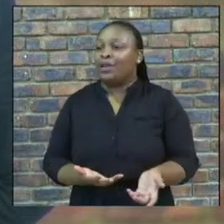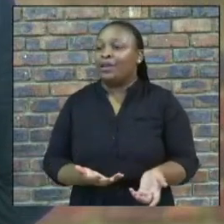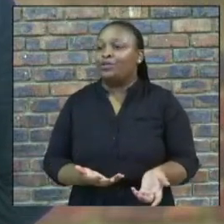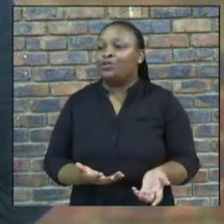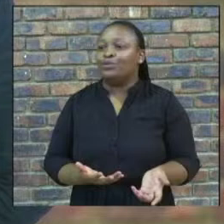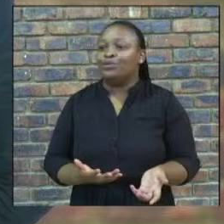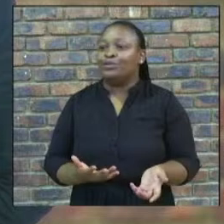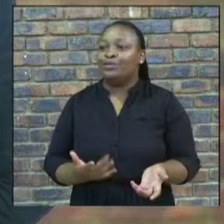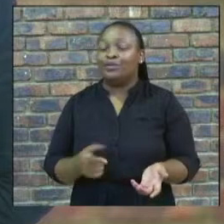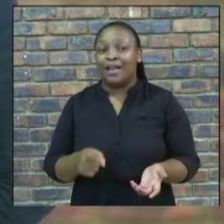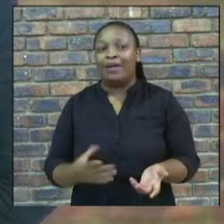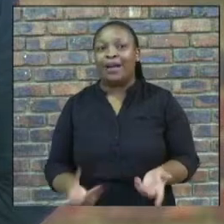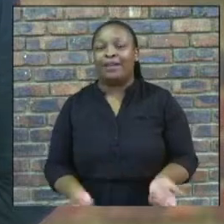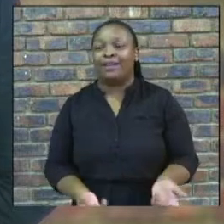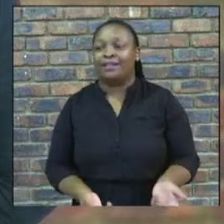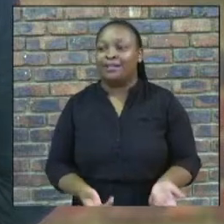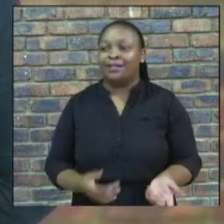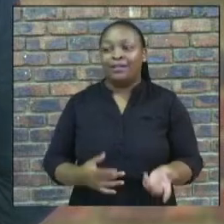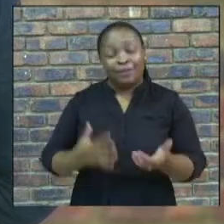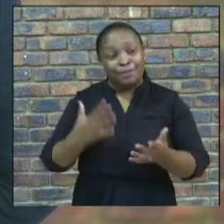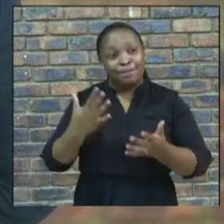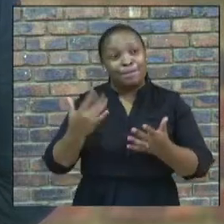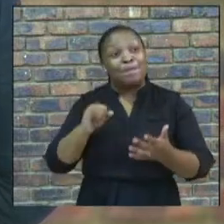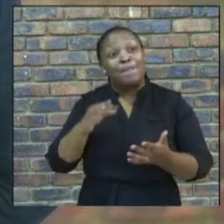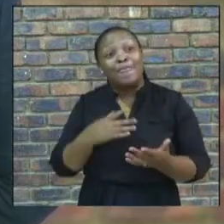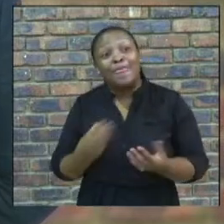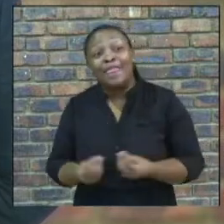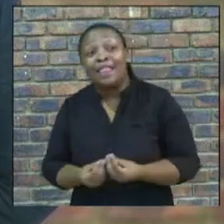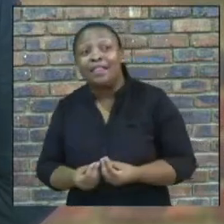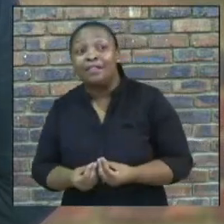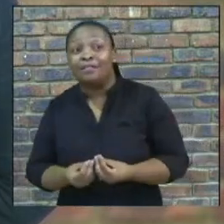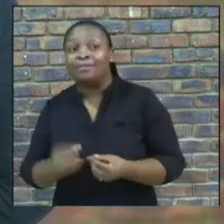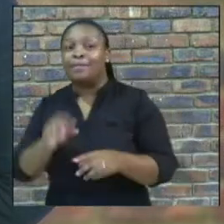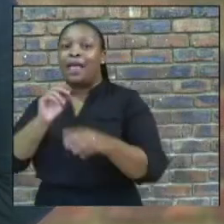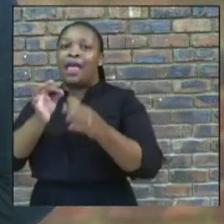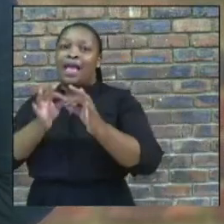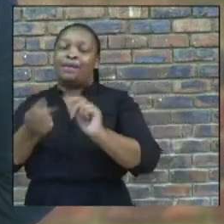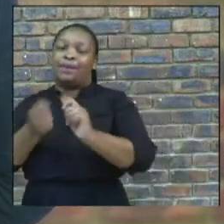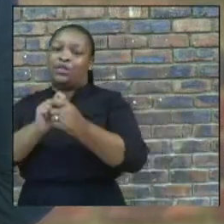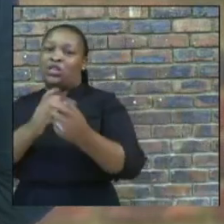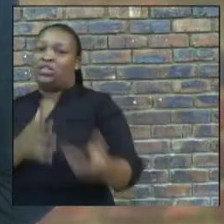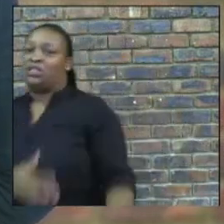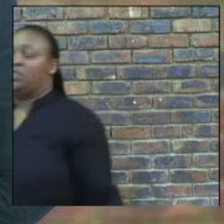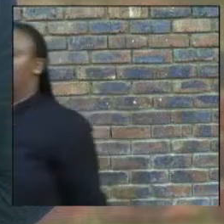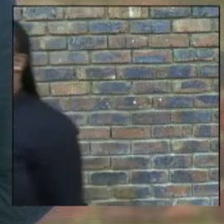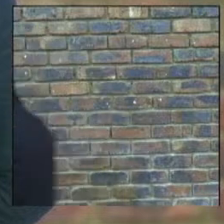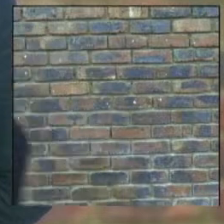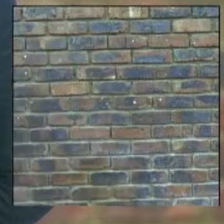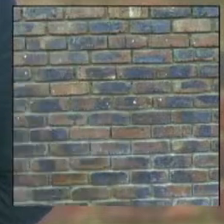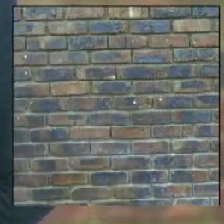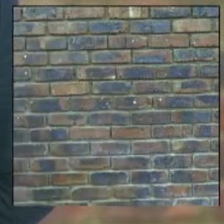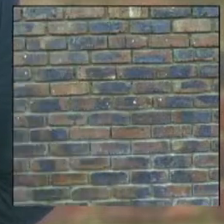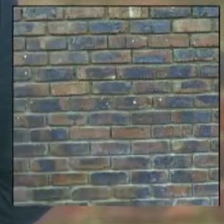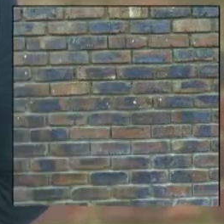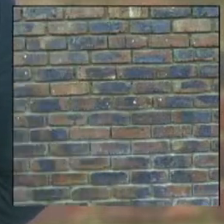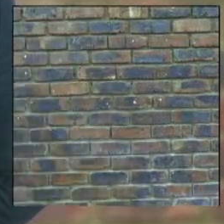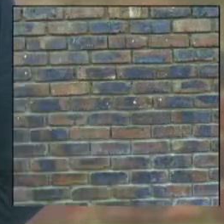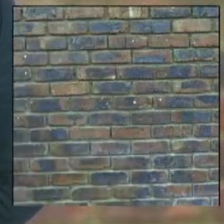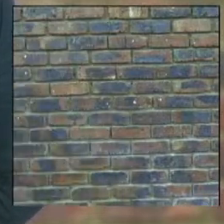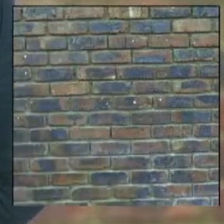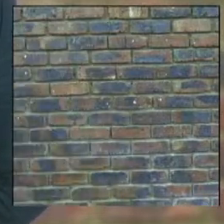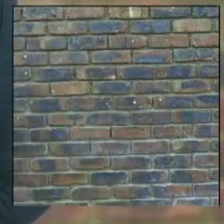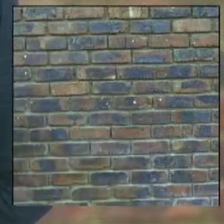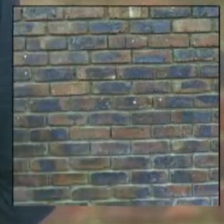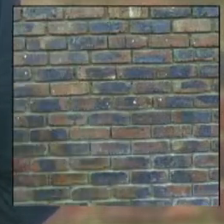transforming also this industry as well. As you know, at the moment, there is very limited